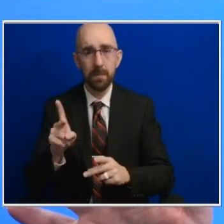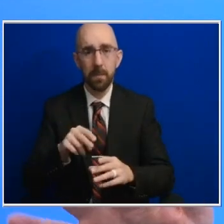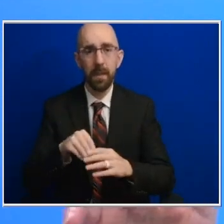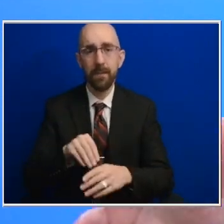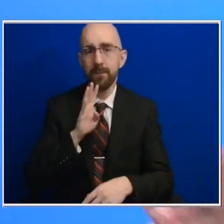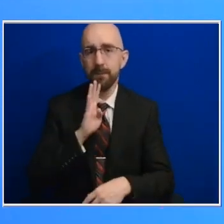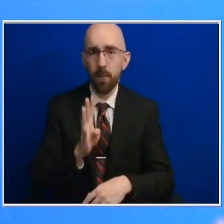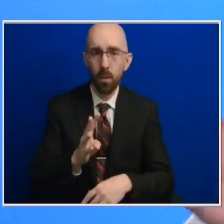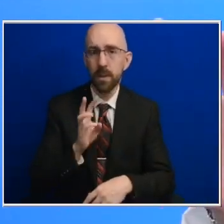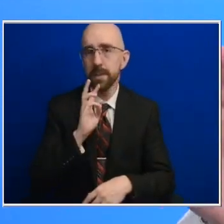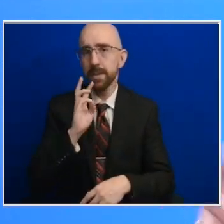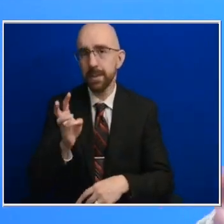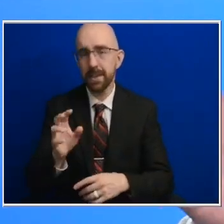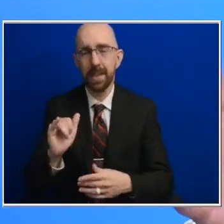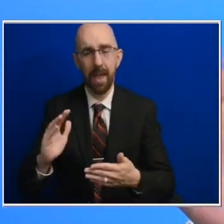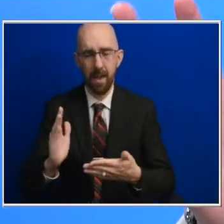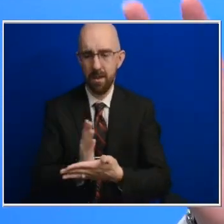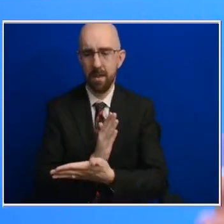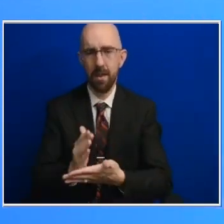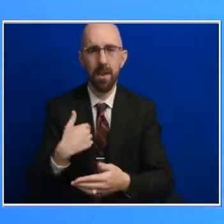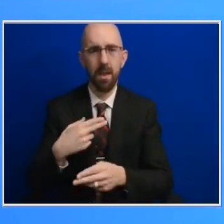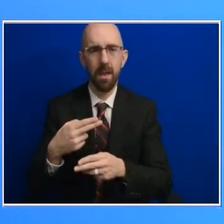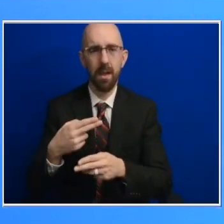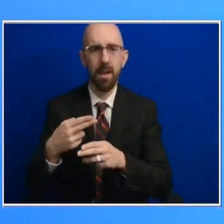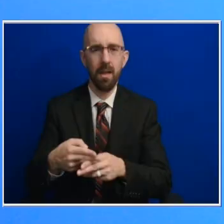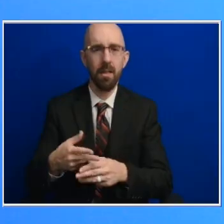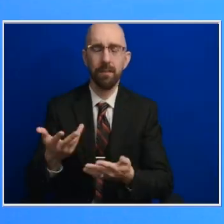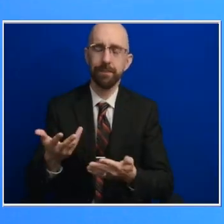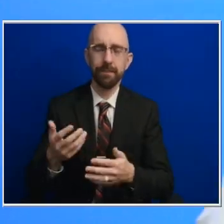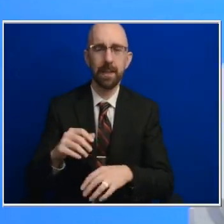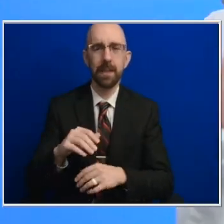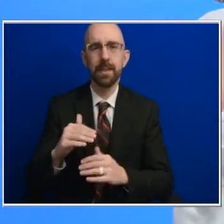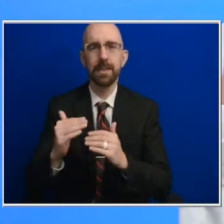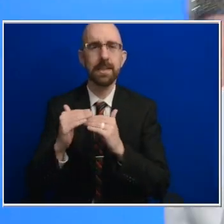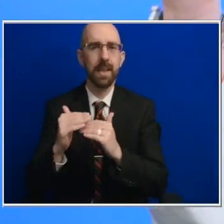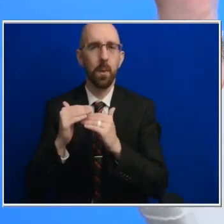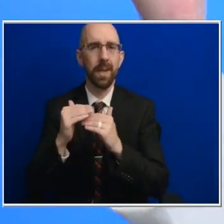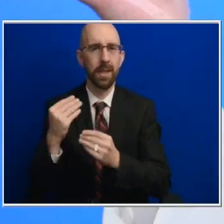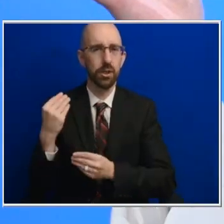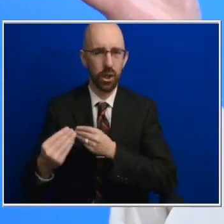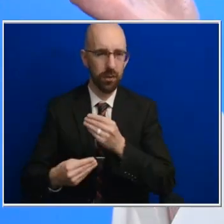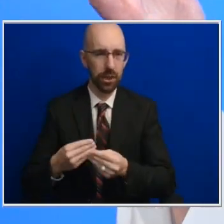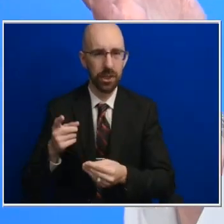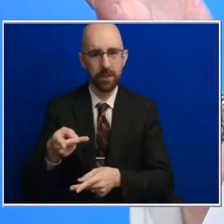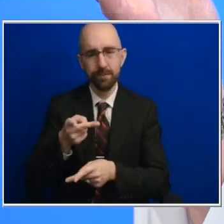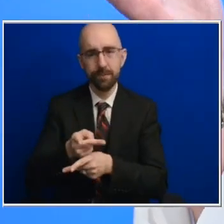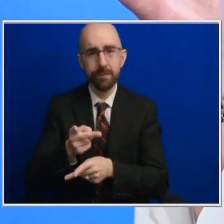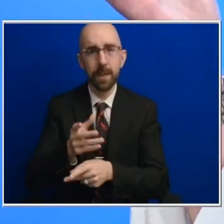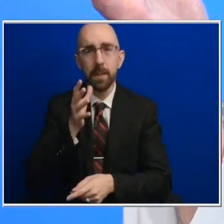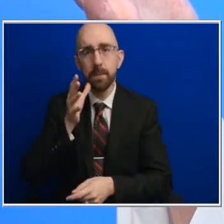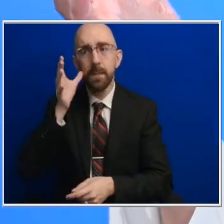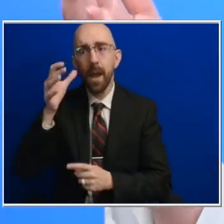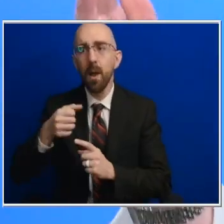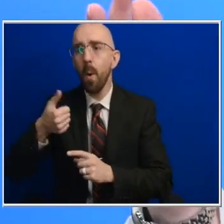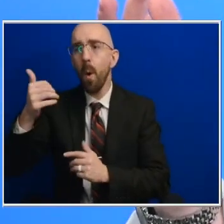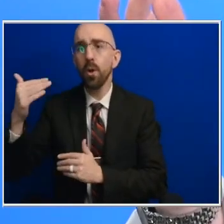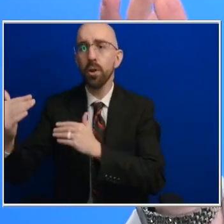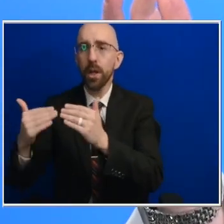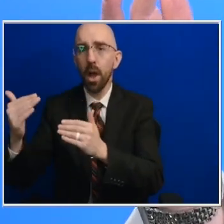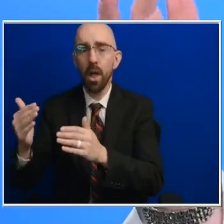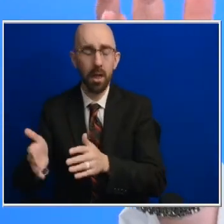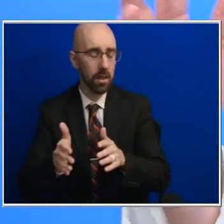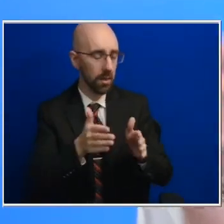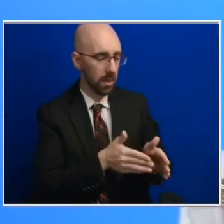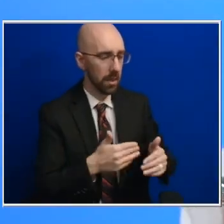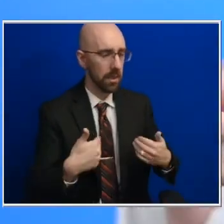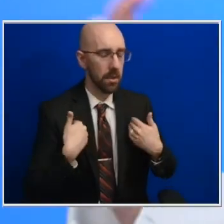that are what I call what a lot of people call the sandwich generation, right? Where they're caring for parents or older adults around them, and they're caring for young